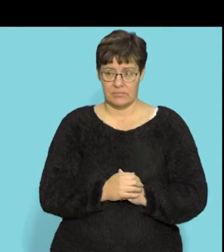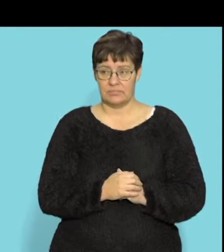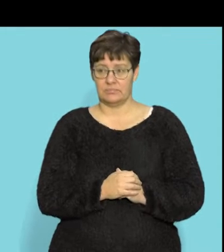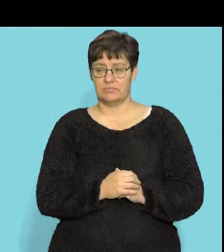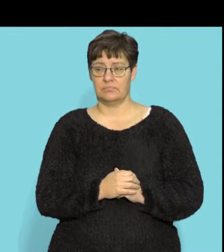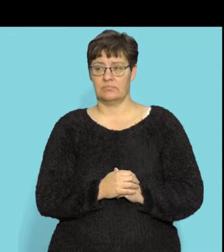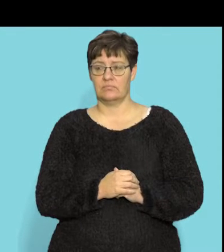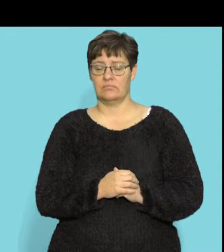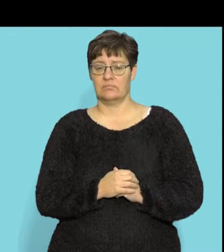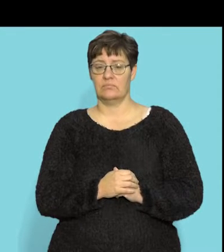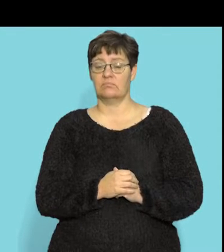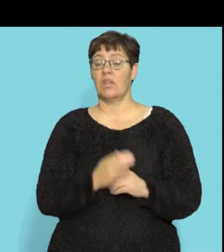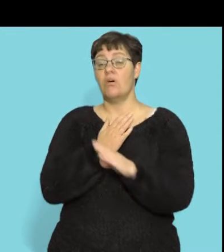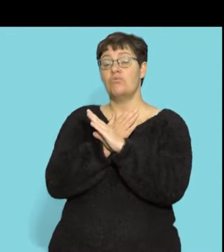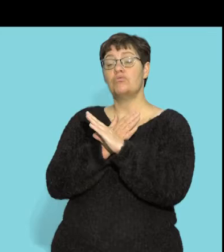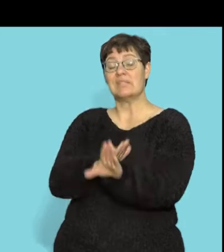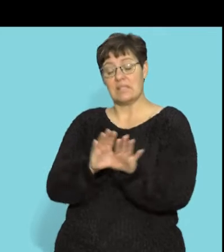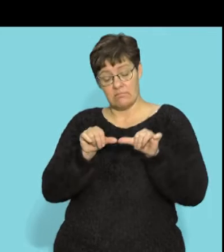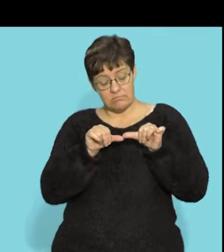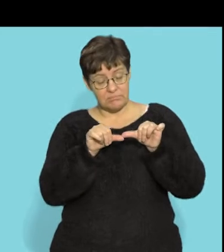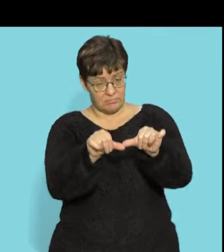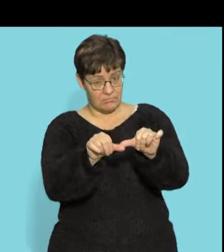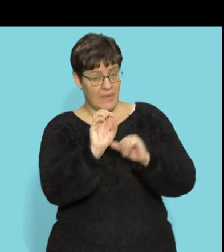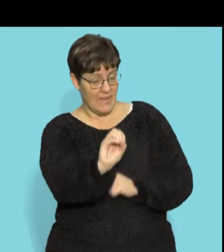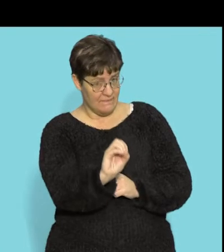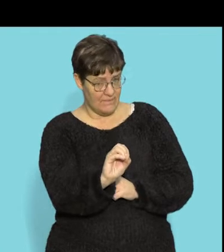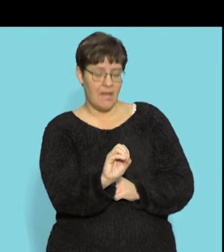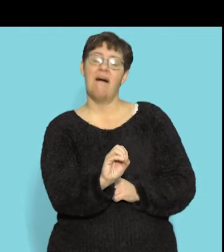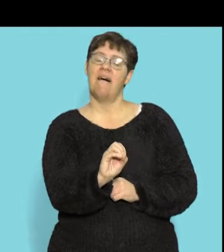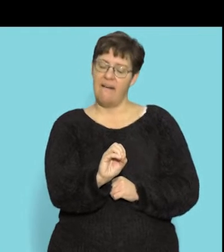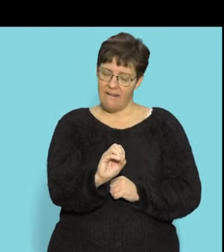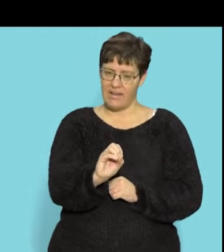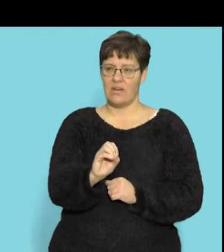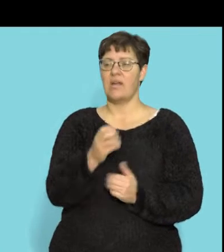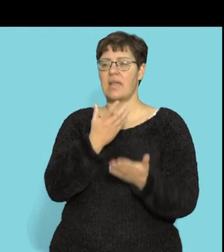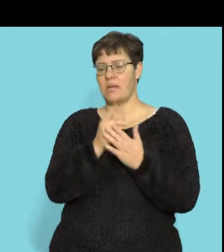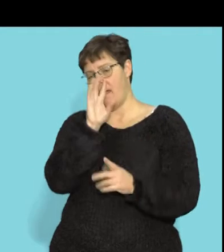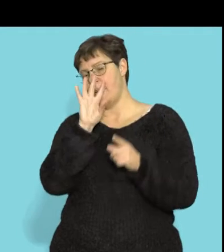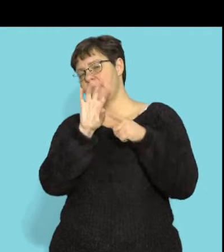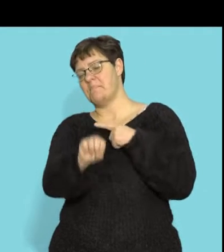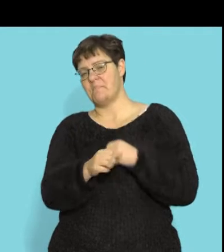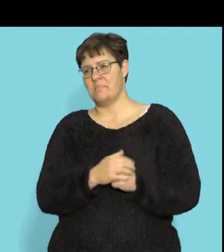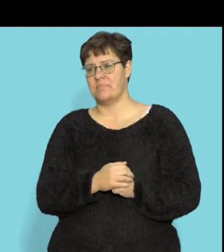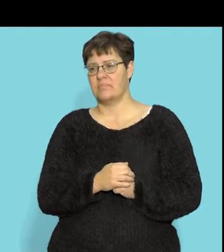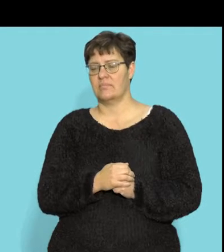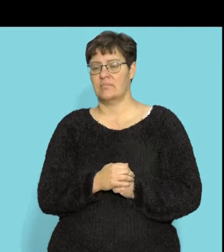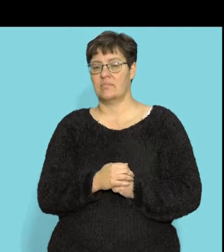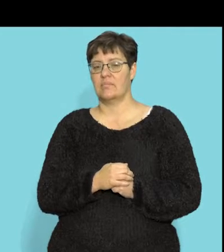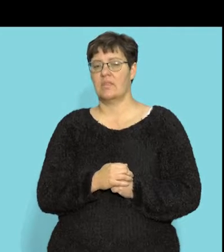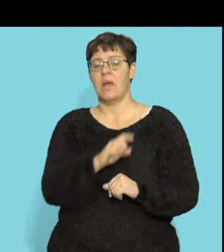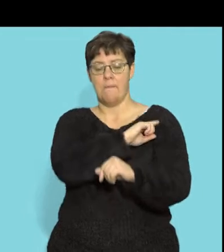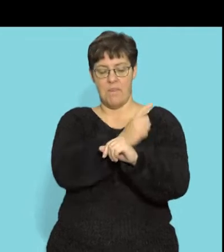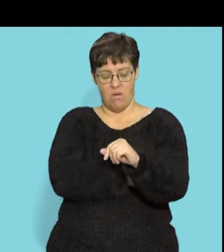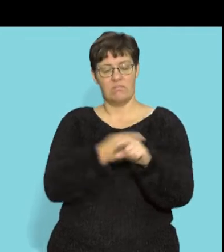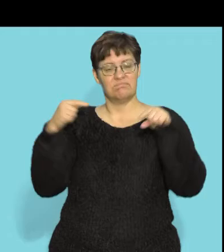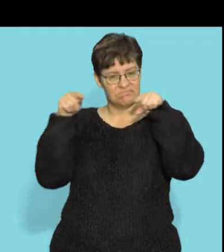right? Okay. Now, when resistance is constant, again, we can also realize that the